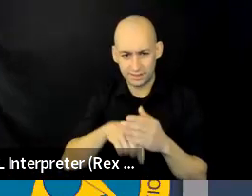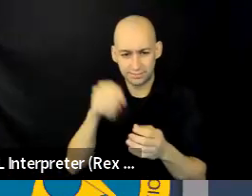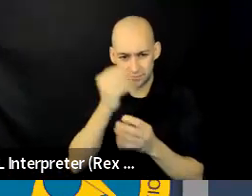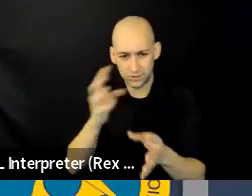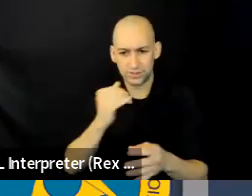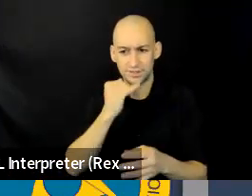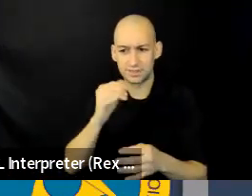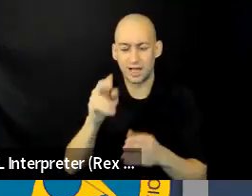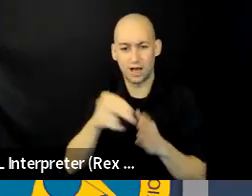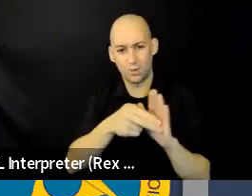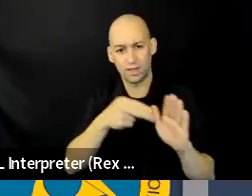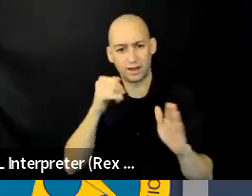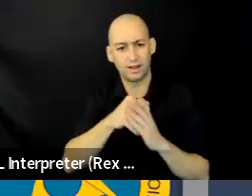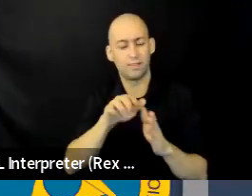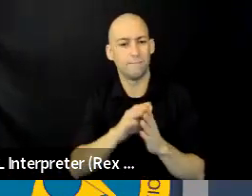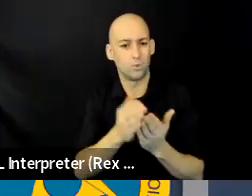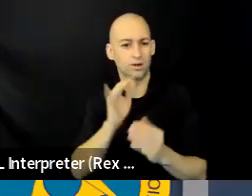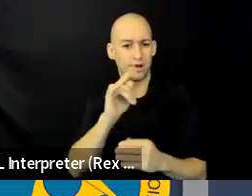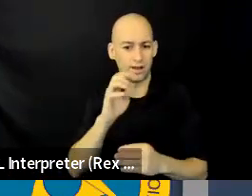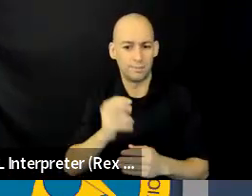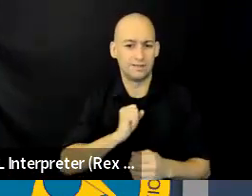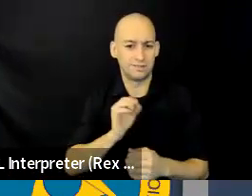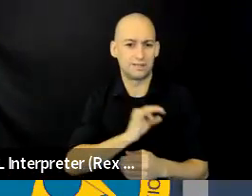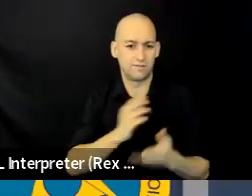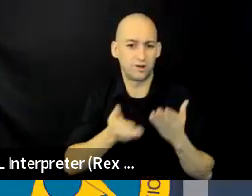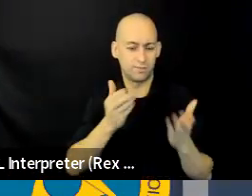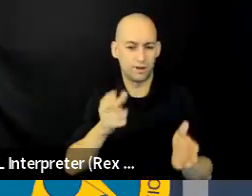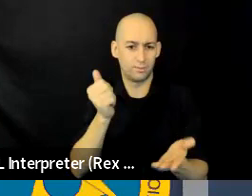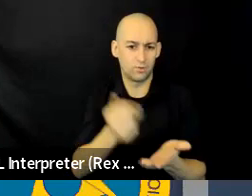are outlined in the book item. Staff recommends approval.